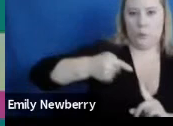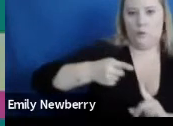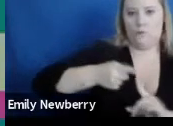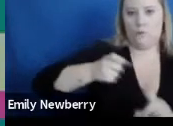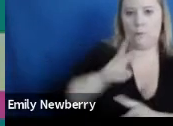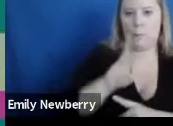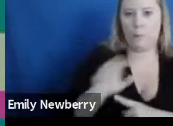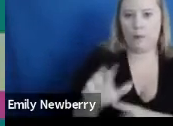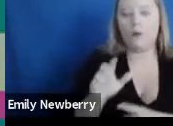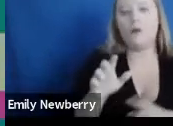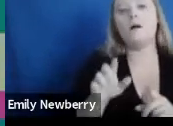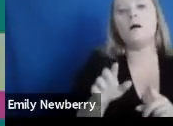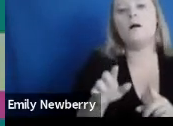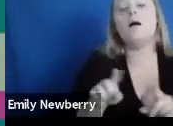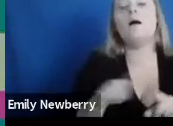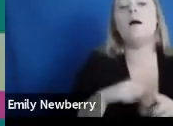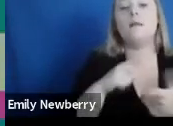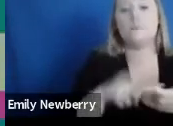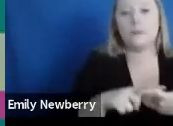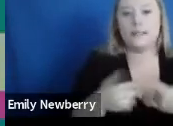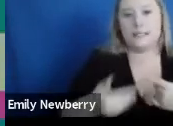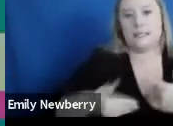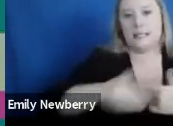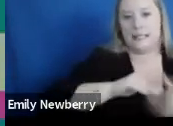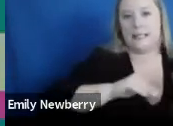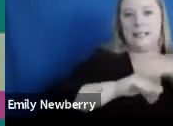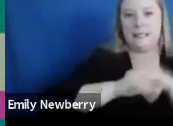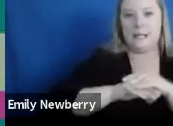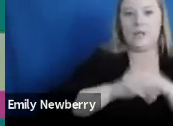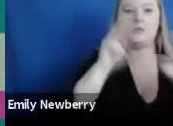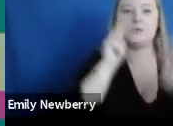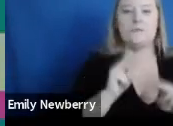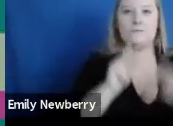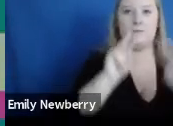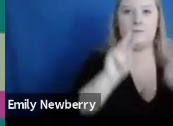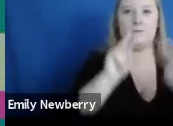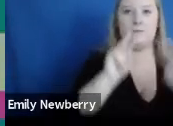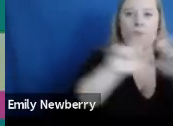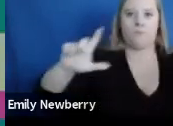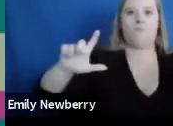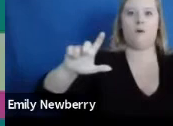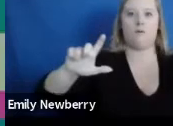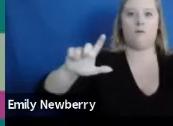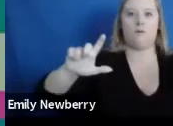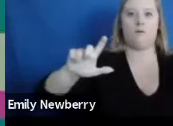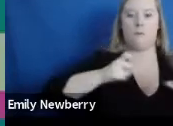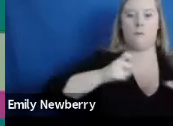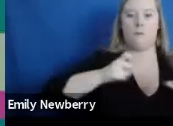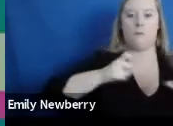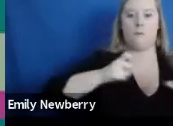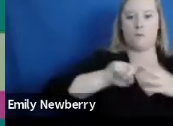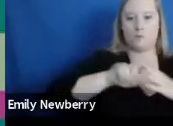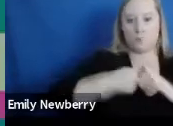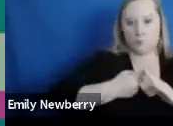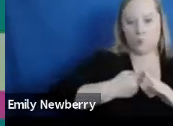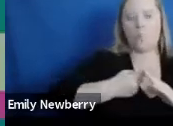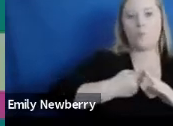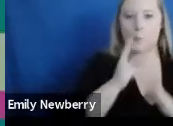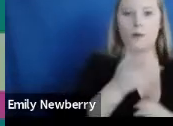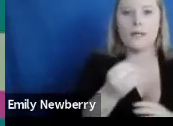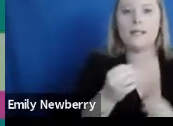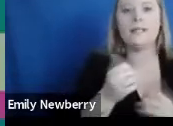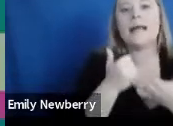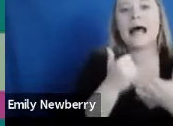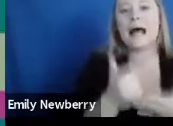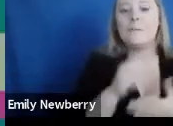can conduct a 2D layered kind of visualization model of the source waters. And again, that's to help the